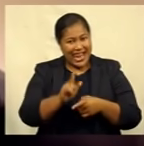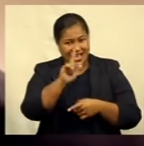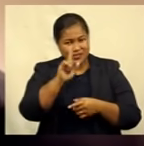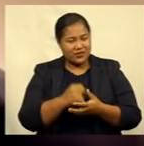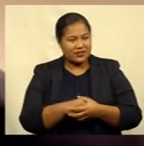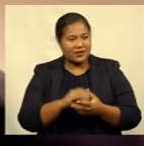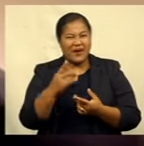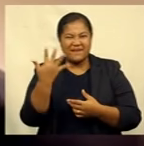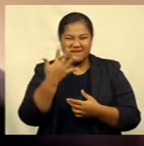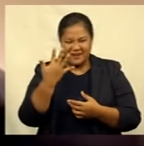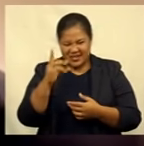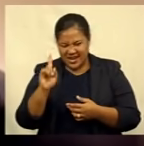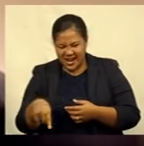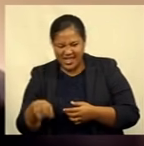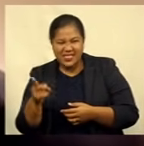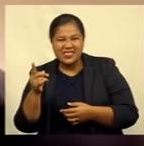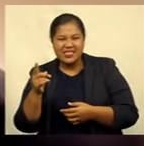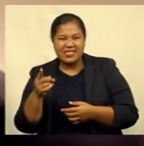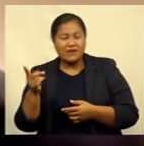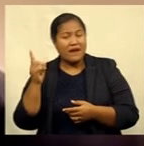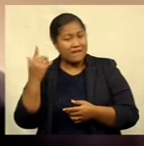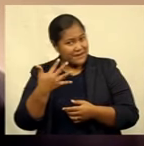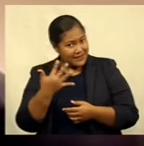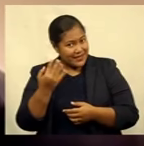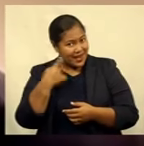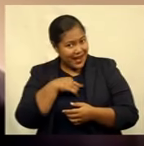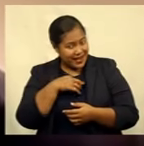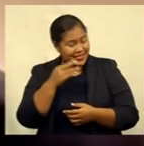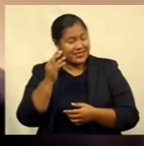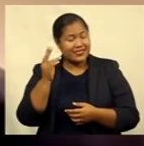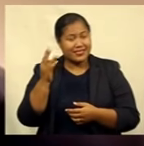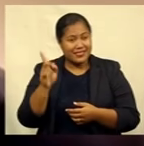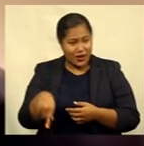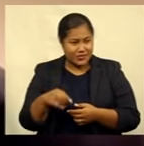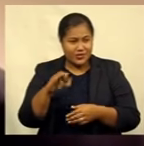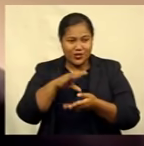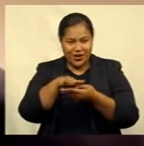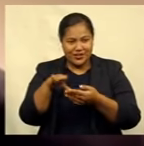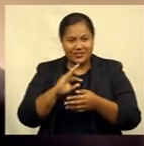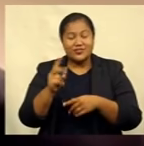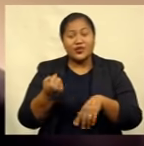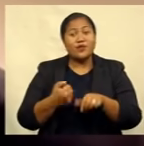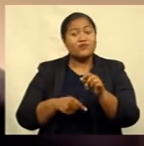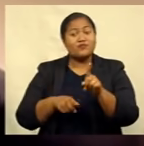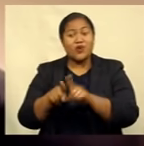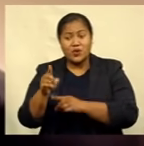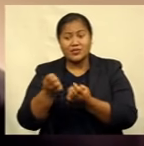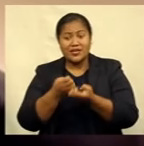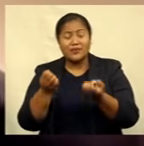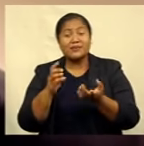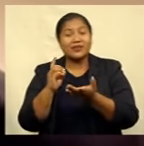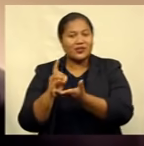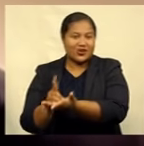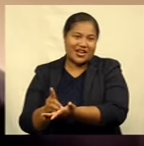of dollars, Australian dollars. And most of the equipment is donated